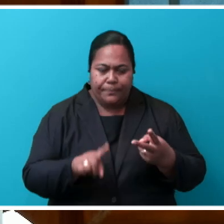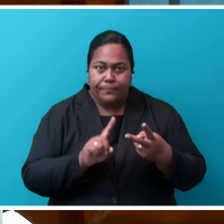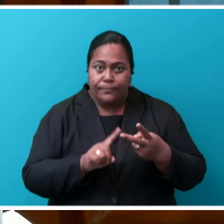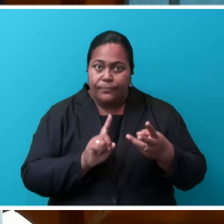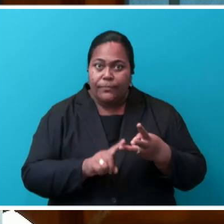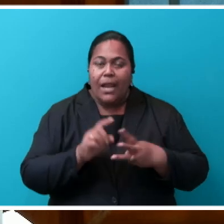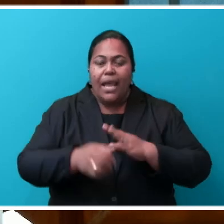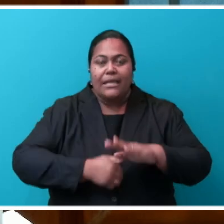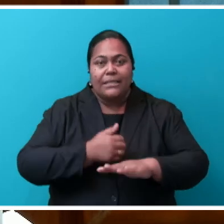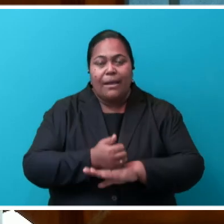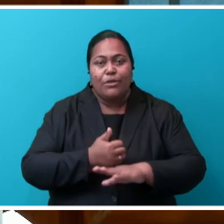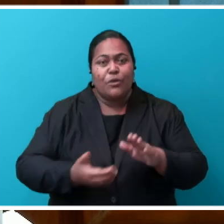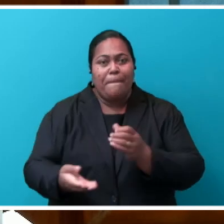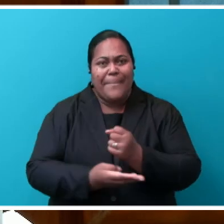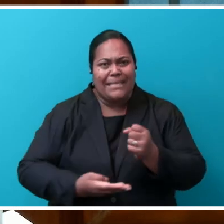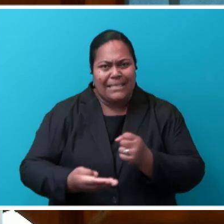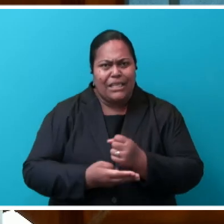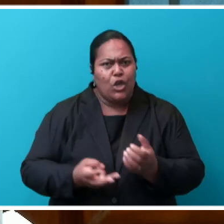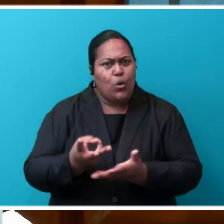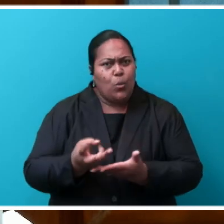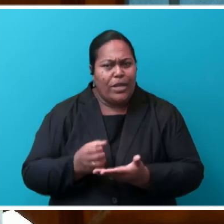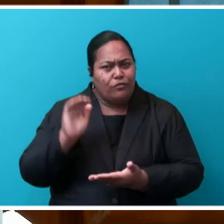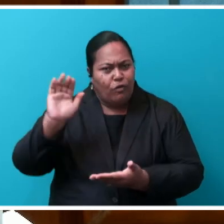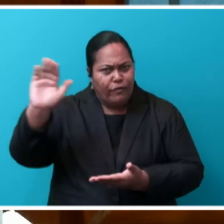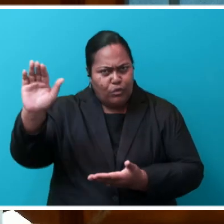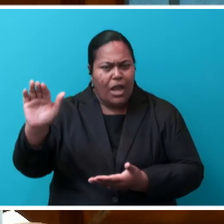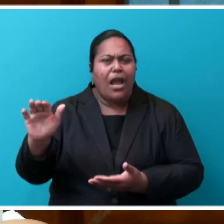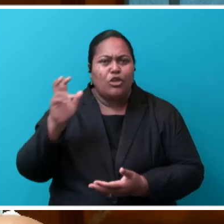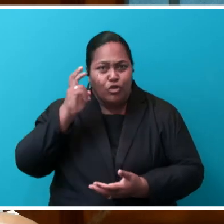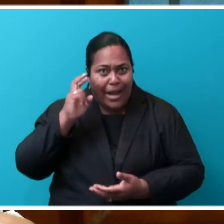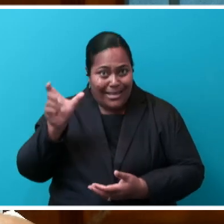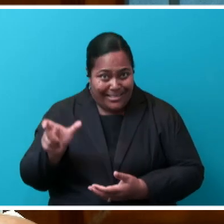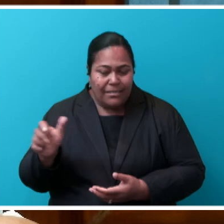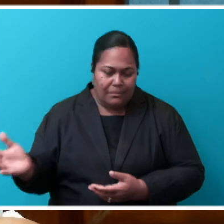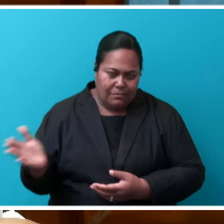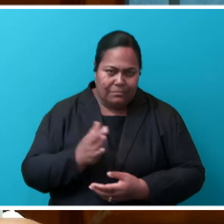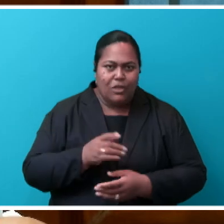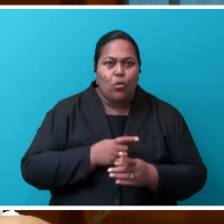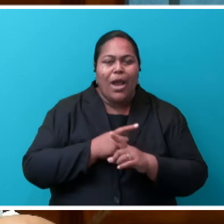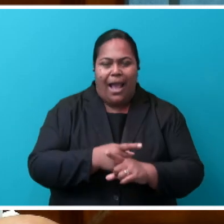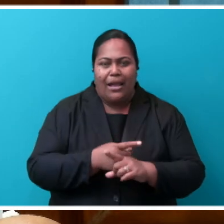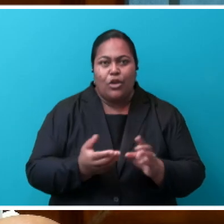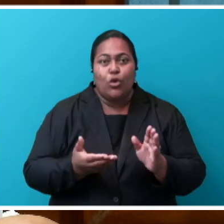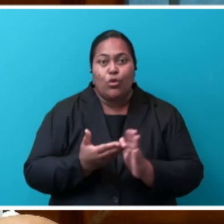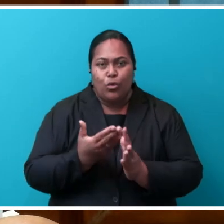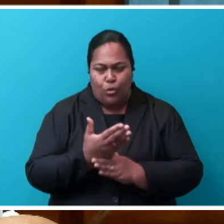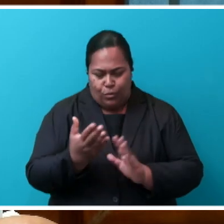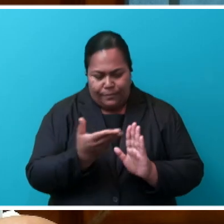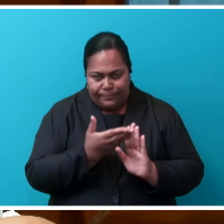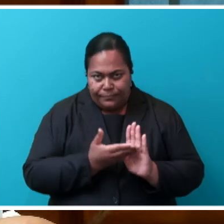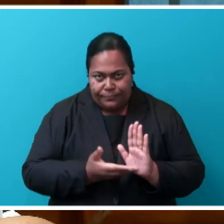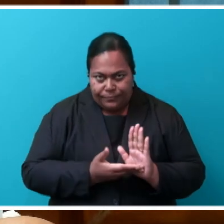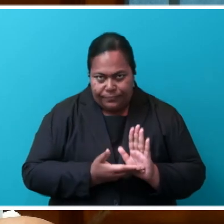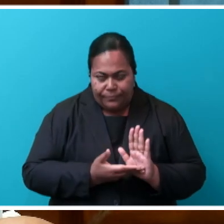of basic salaries for future recruits guided by the JEE. The adoption of roles descriptions as position descriptions